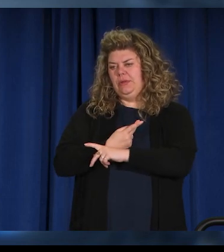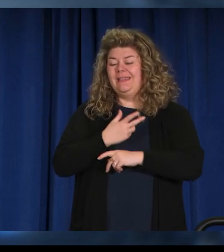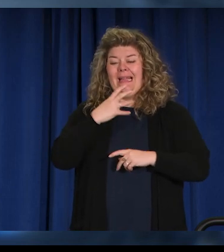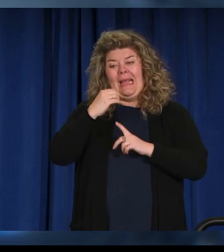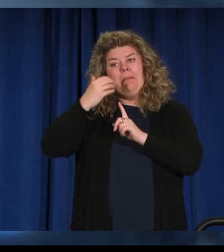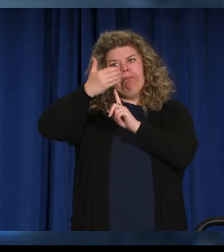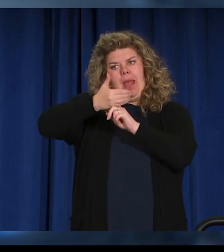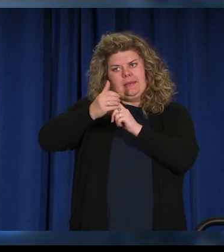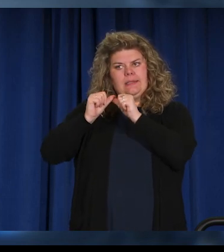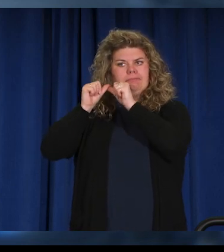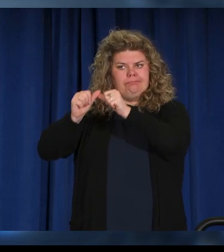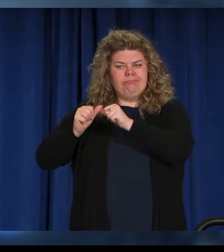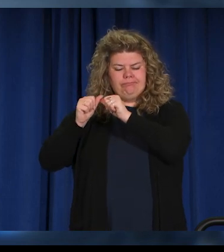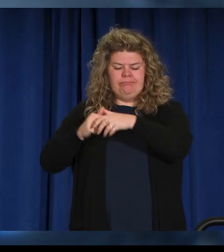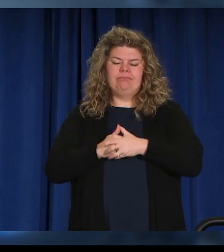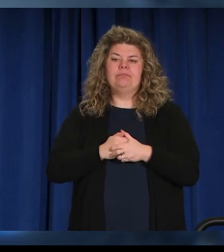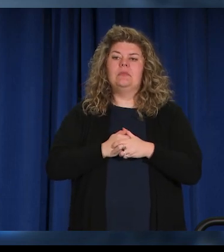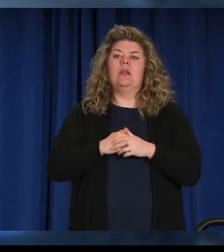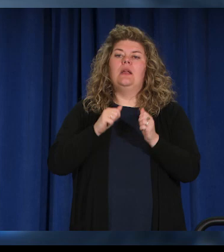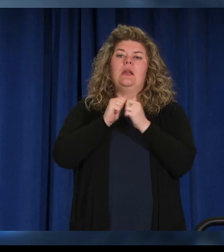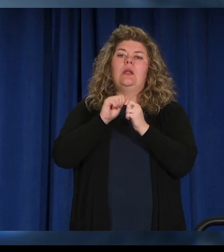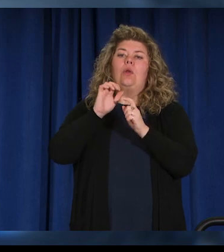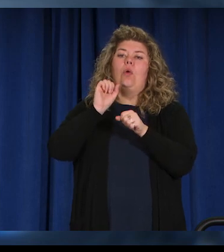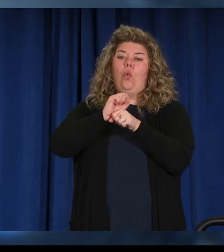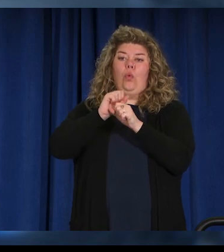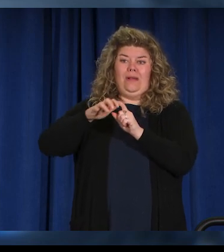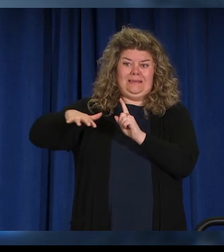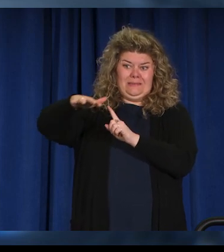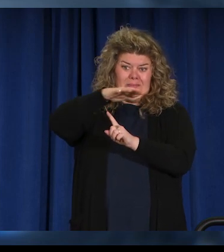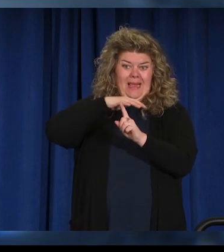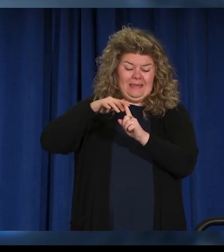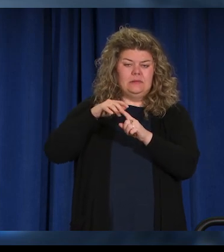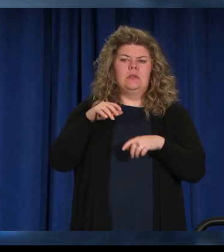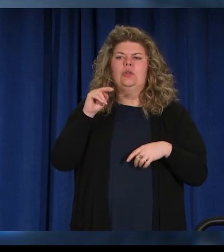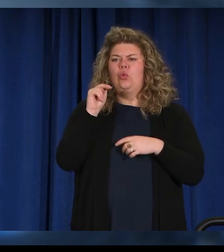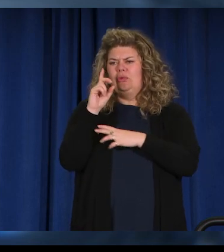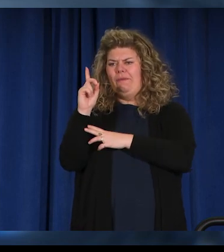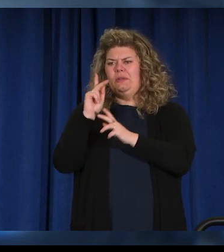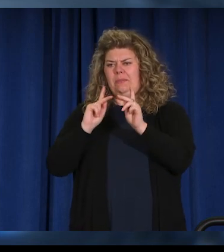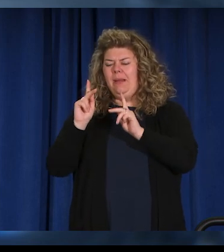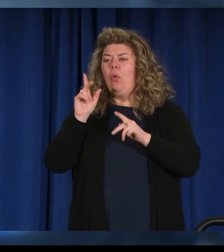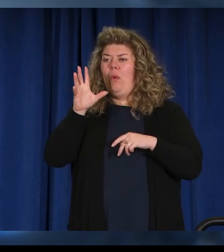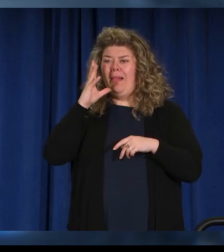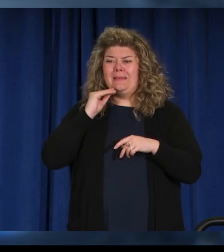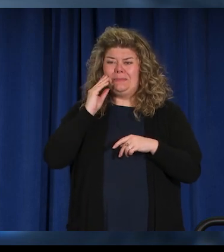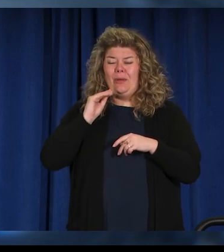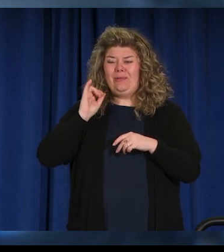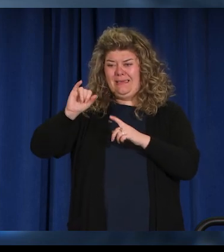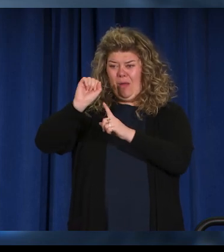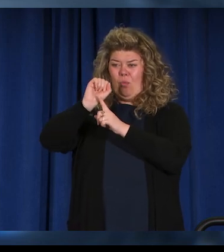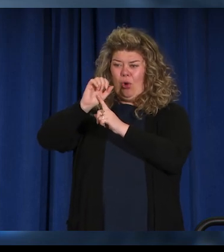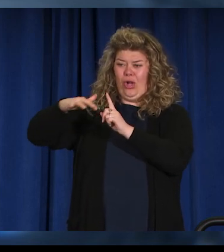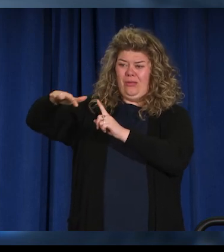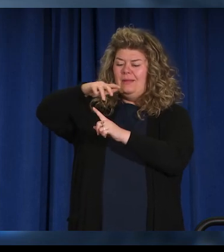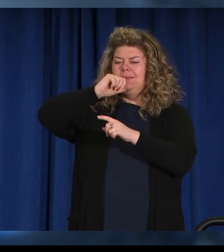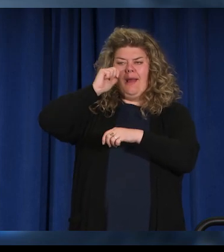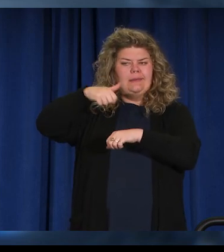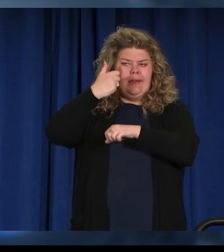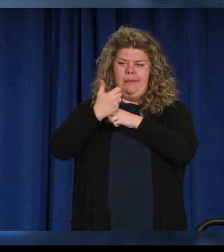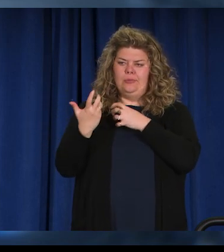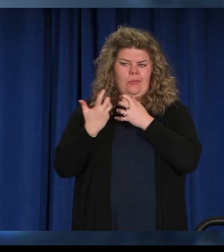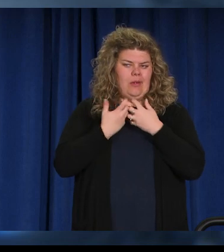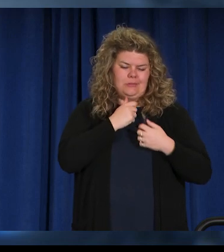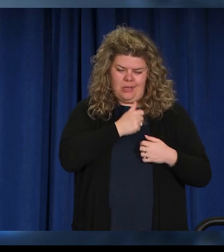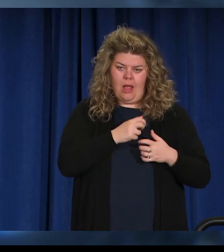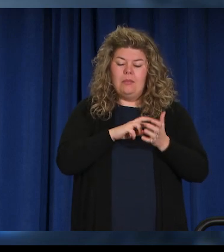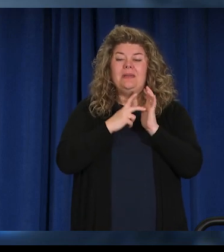masking efforts. In workspaces, neurodivergent employees often encounter environments that aren't structured to accommodate their needs, leading